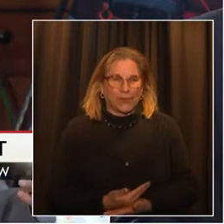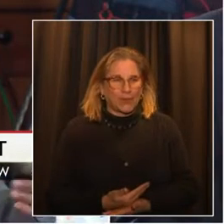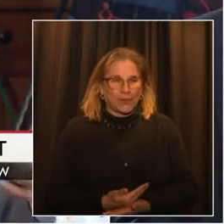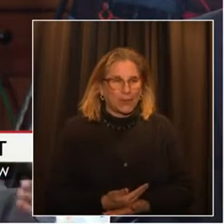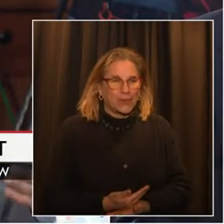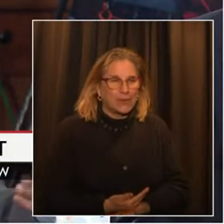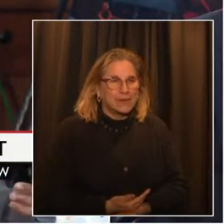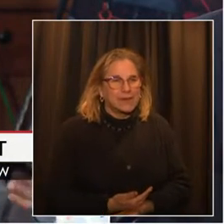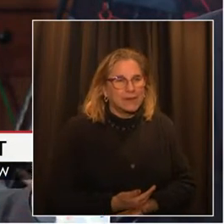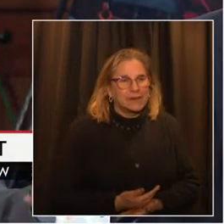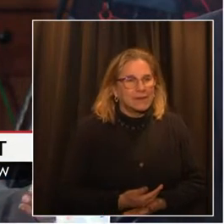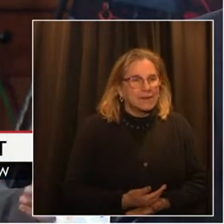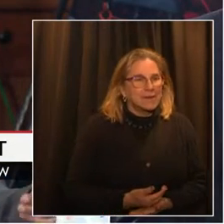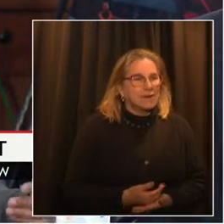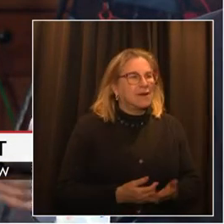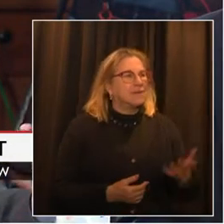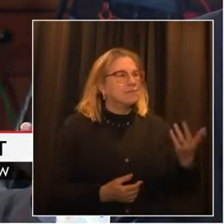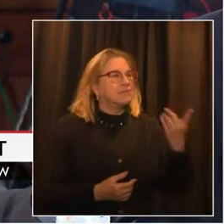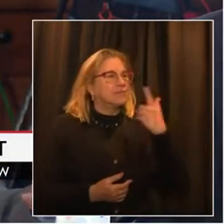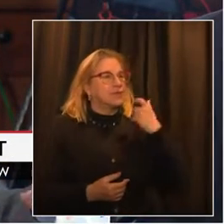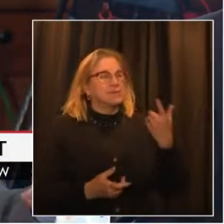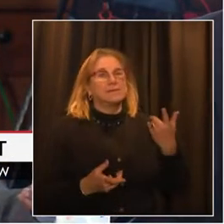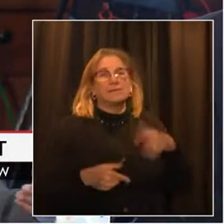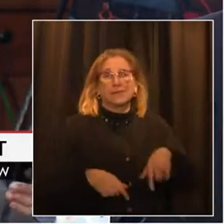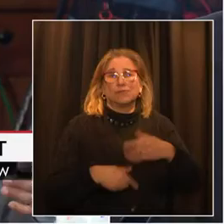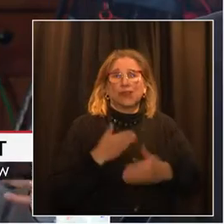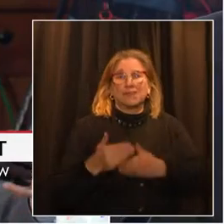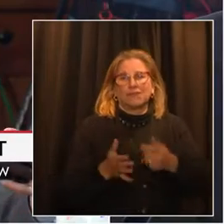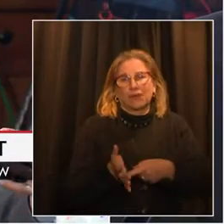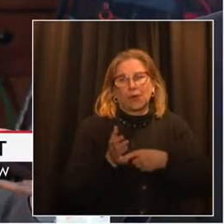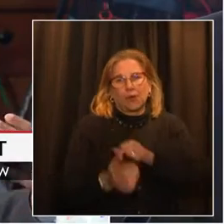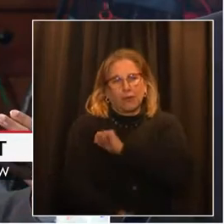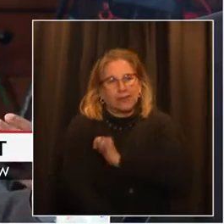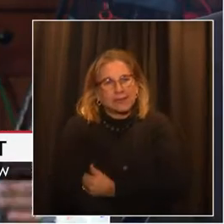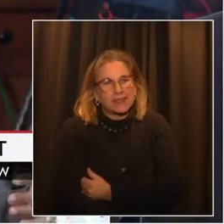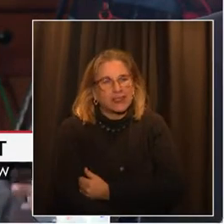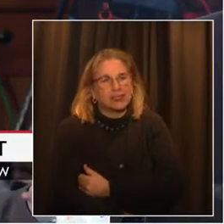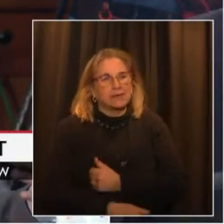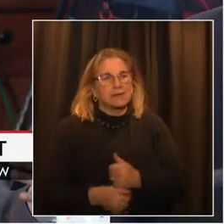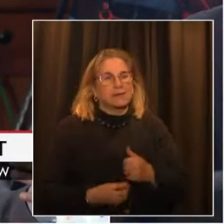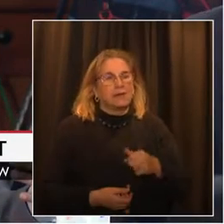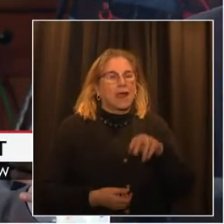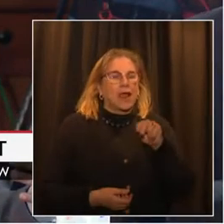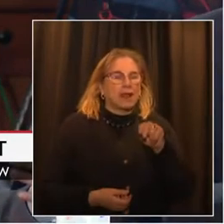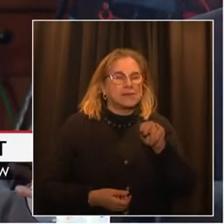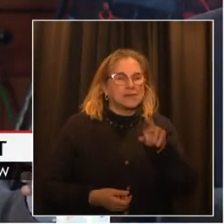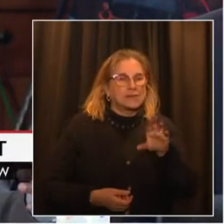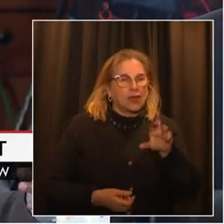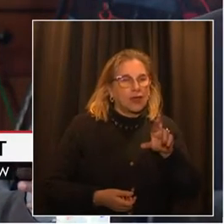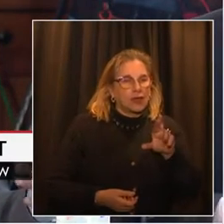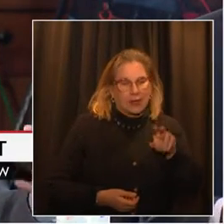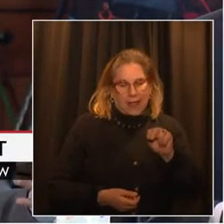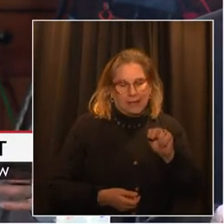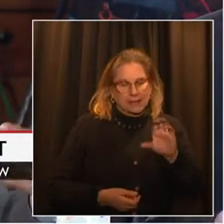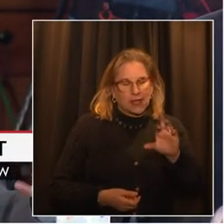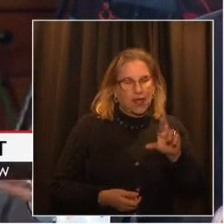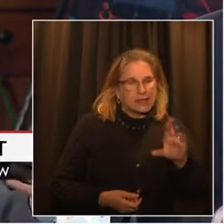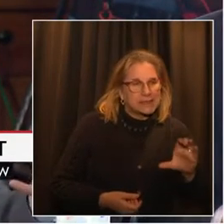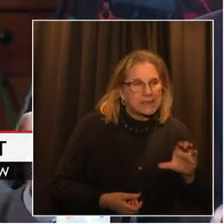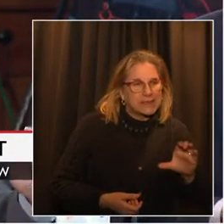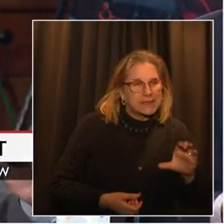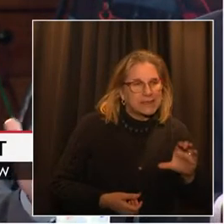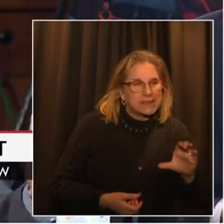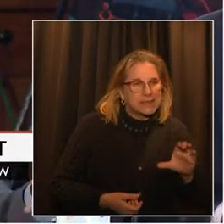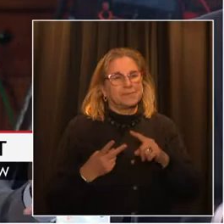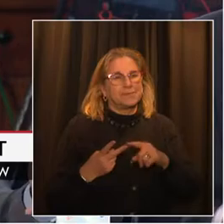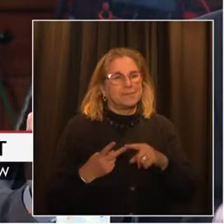past, including the Anacostia Waterfront Corporation, NCRC. They no longer exist. And I think you have to have a willing